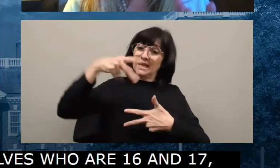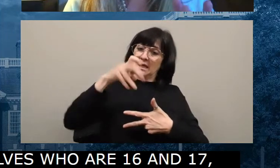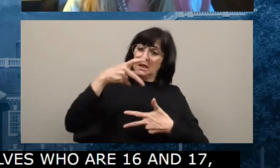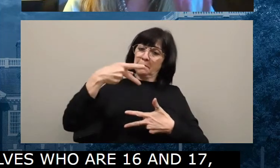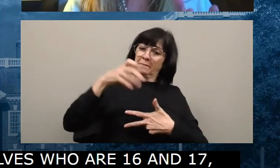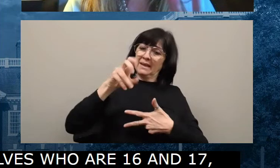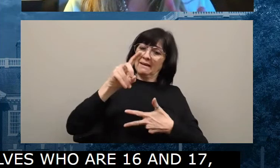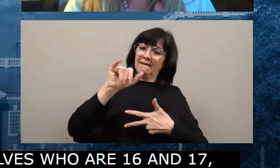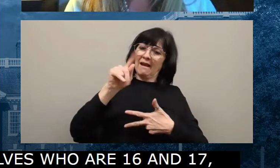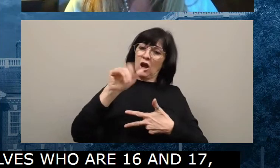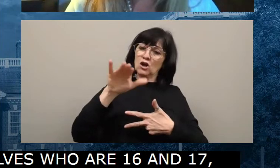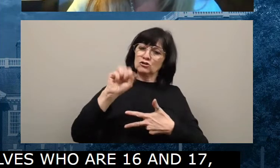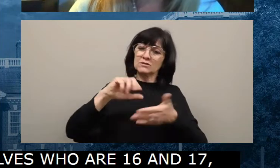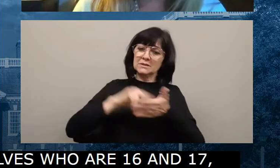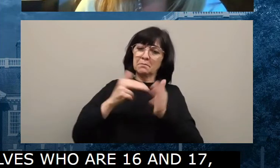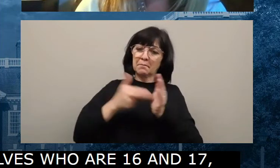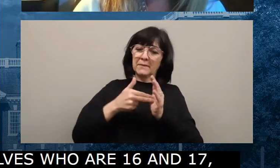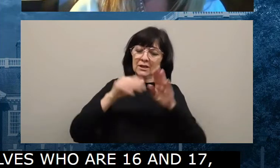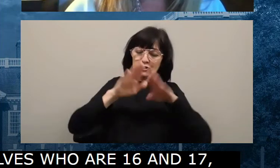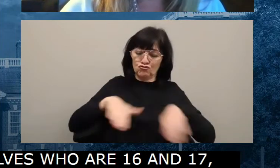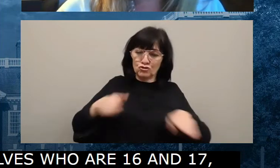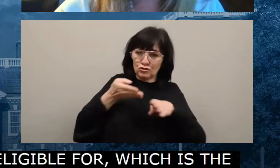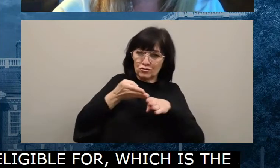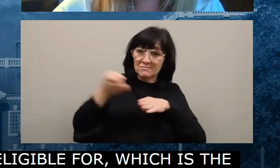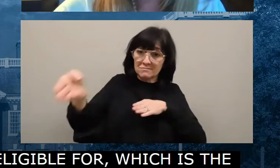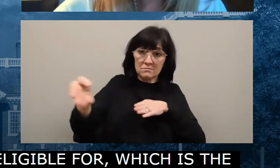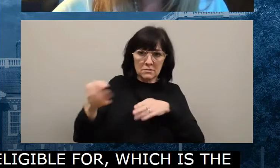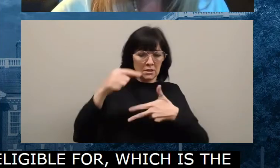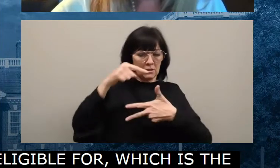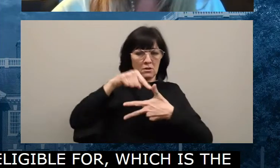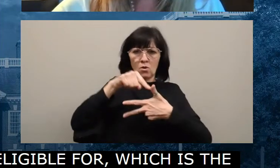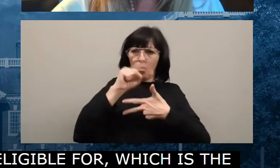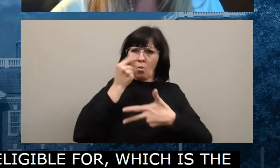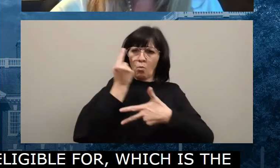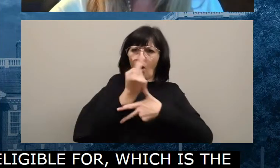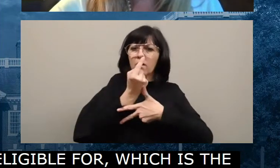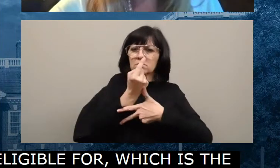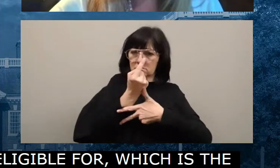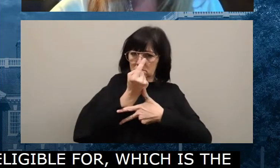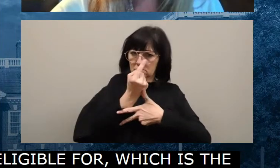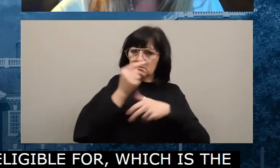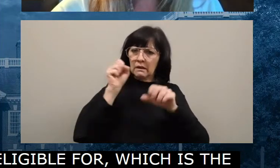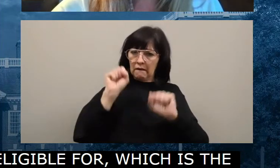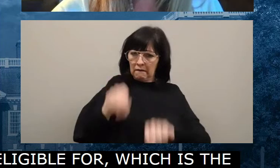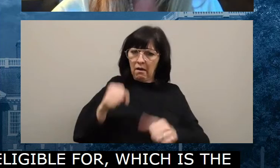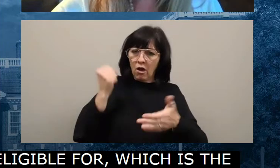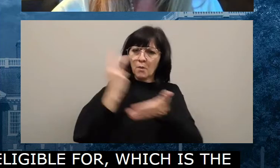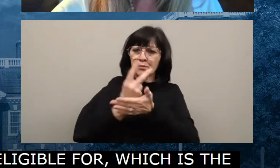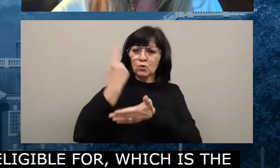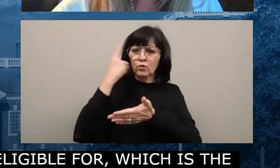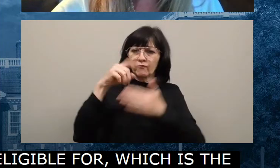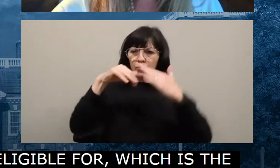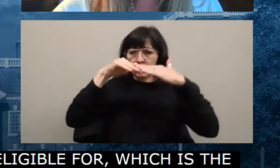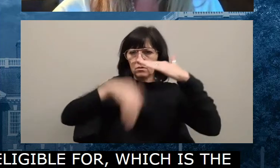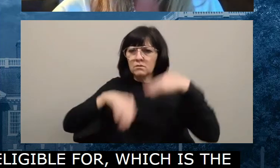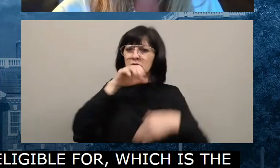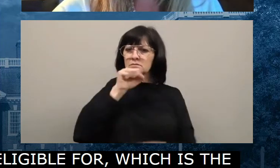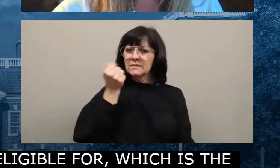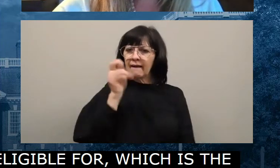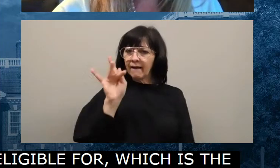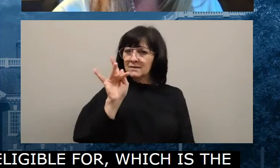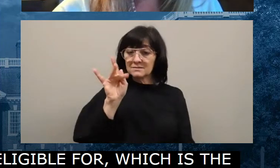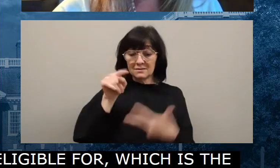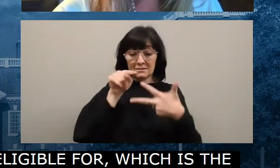only one that 16 and 17-year-olds can get. Moderna and Johnson & Johnson are only approved for